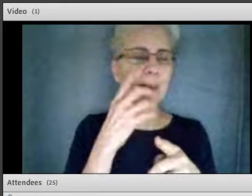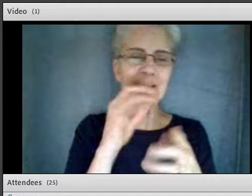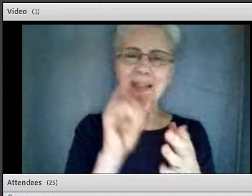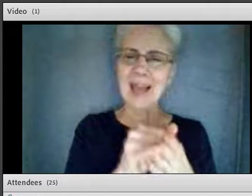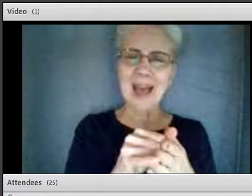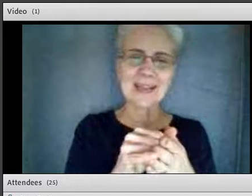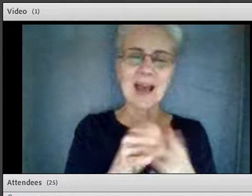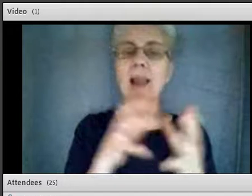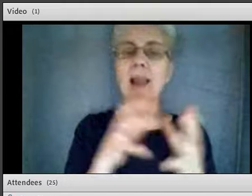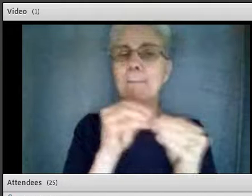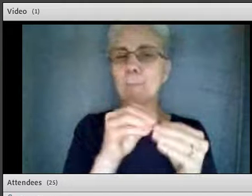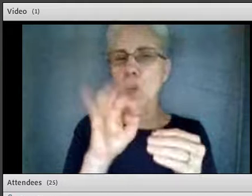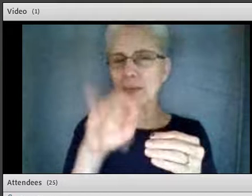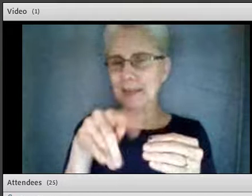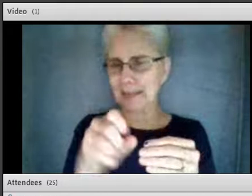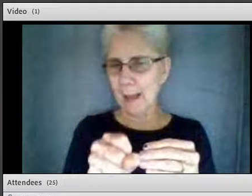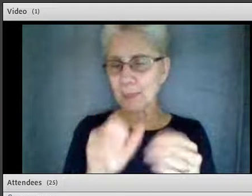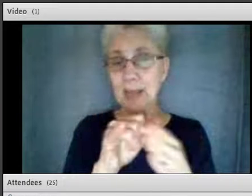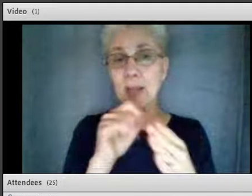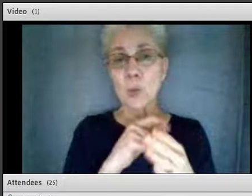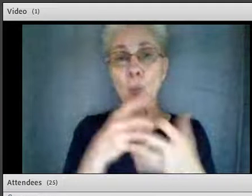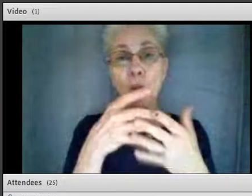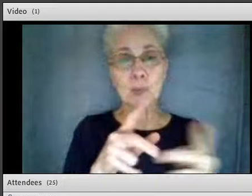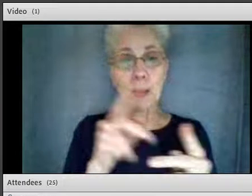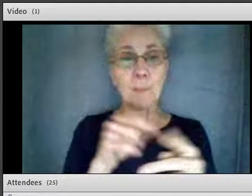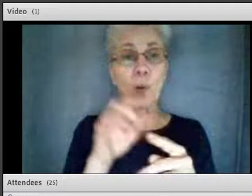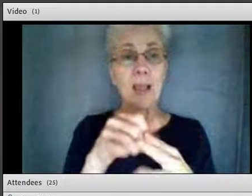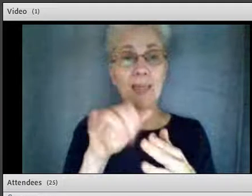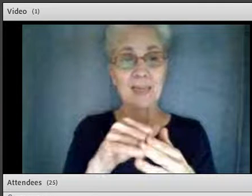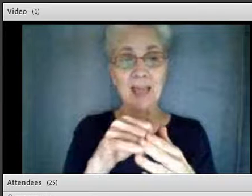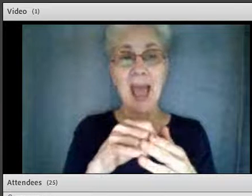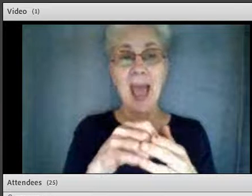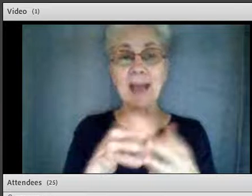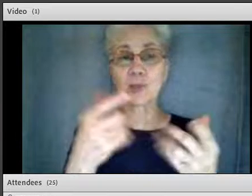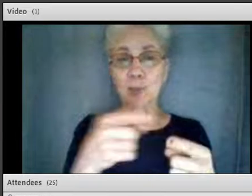going to lose people right in that transaction if I have to call.